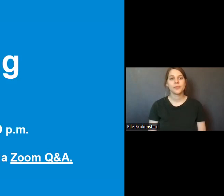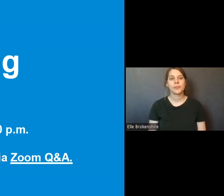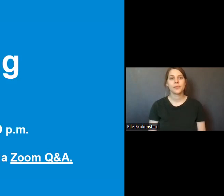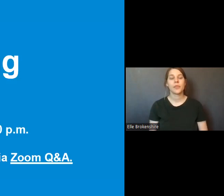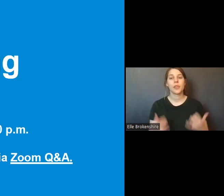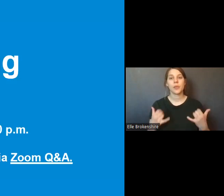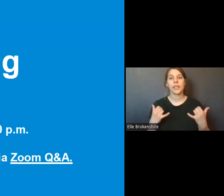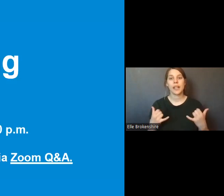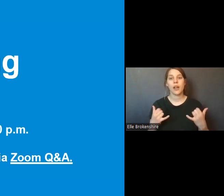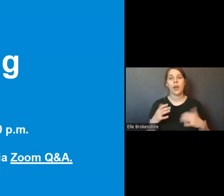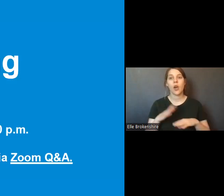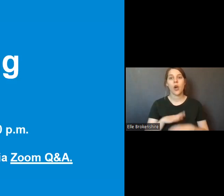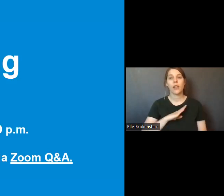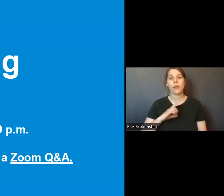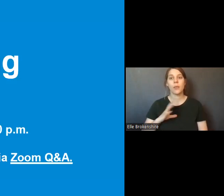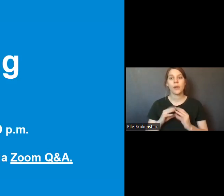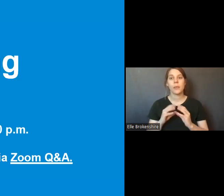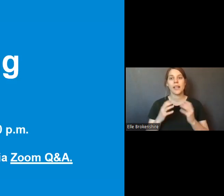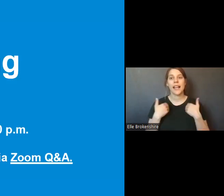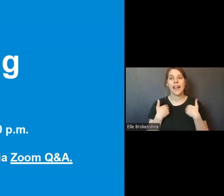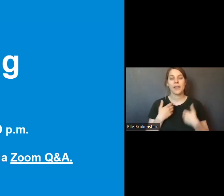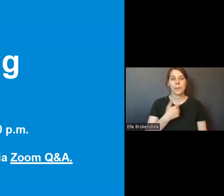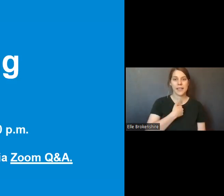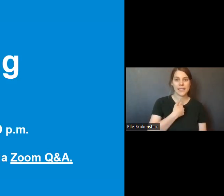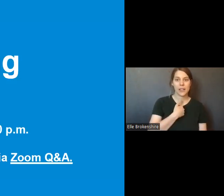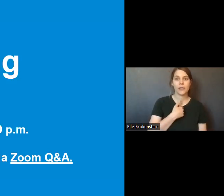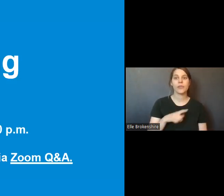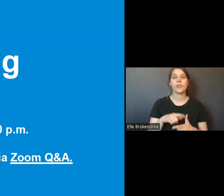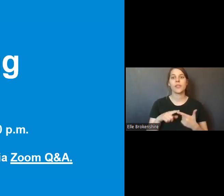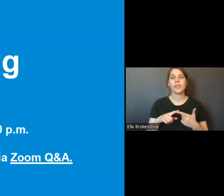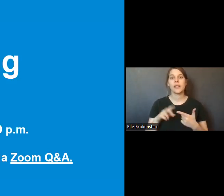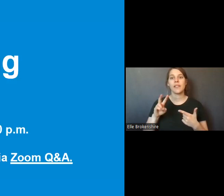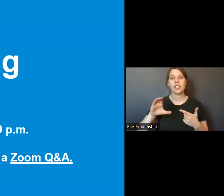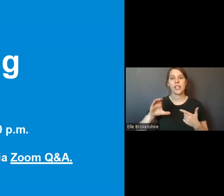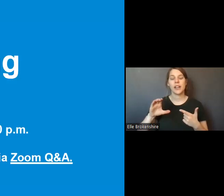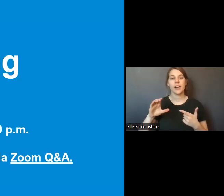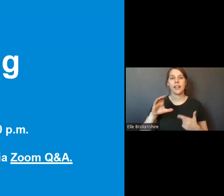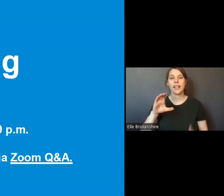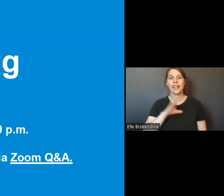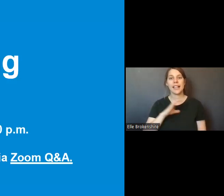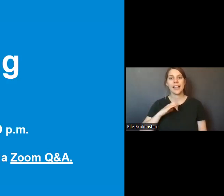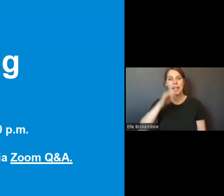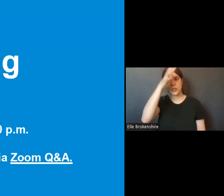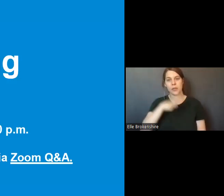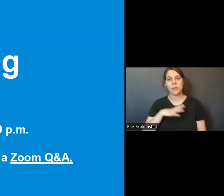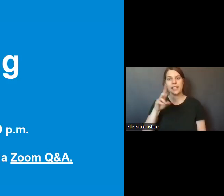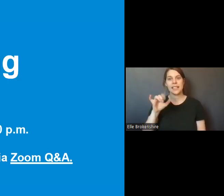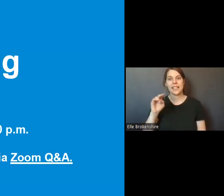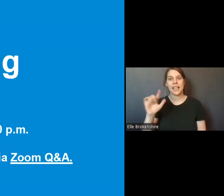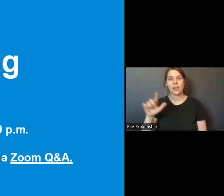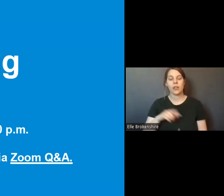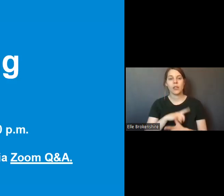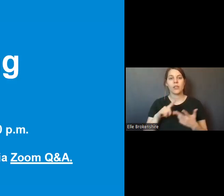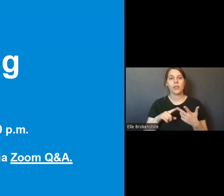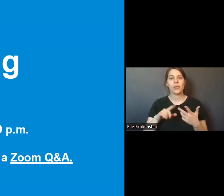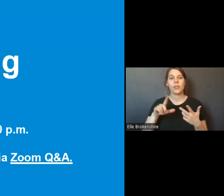Currently present on the board meeting, we have myself, Vice Chair Councilman Daniel Lavelle, and then members Lindsay Powell